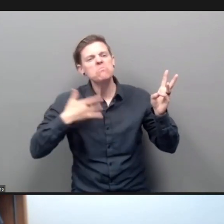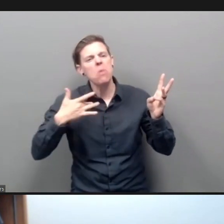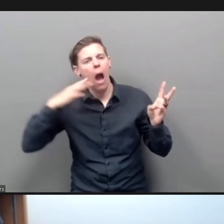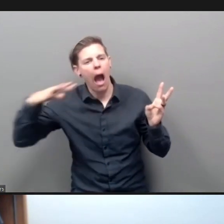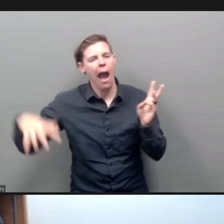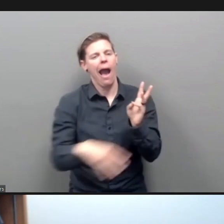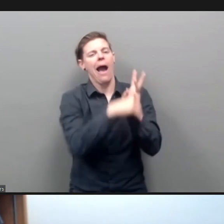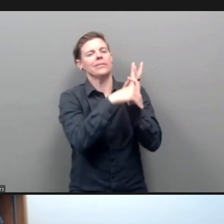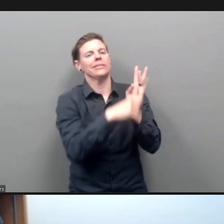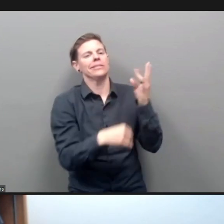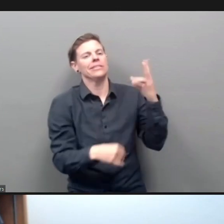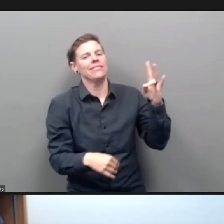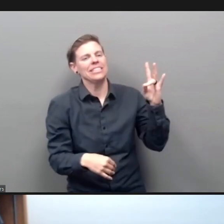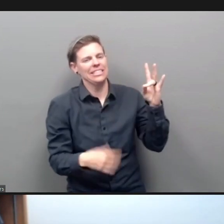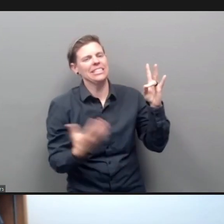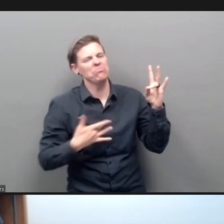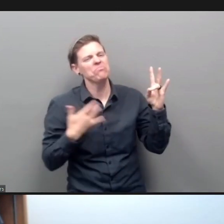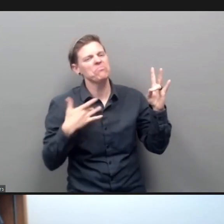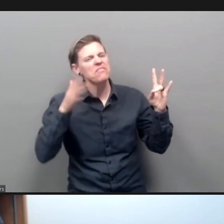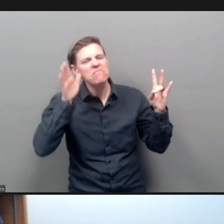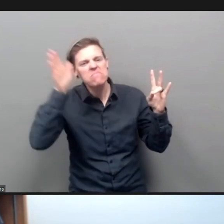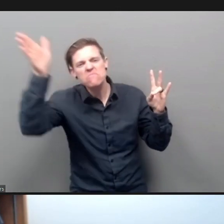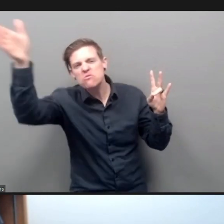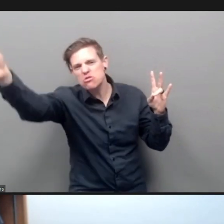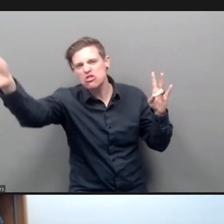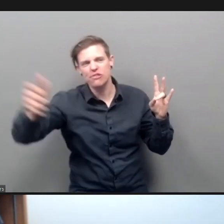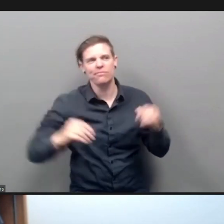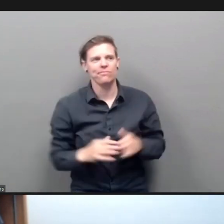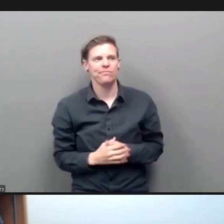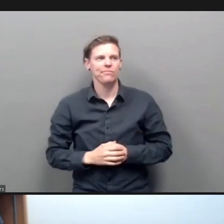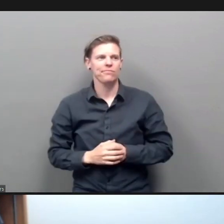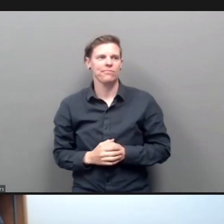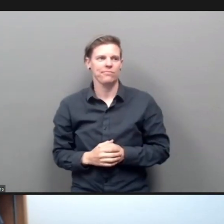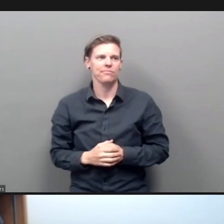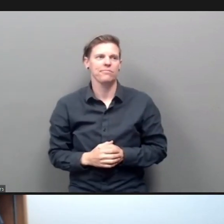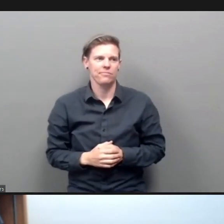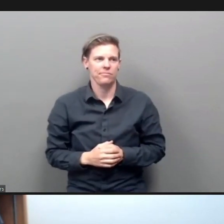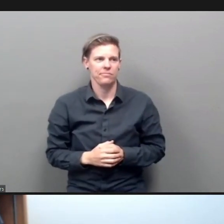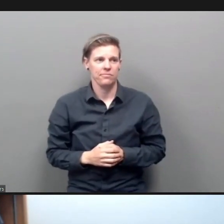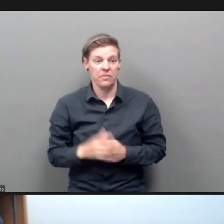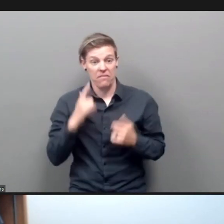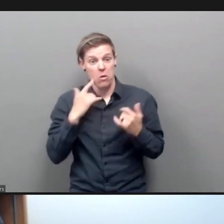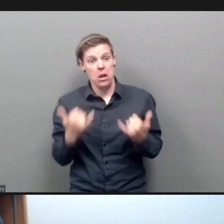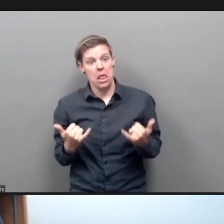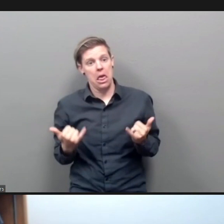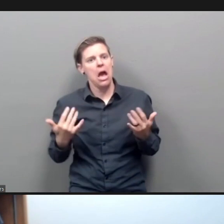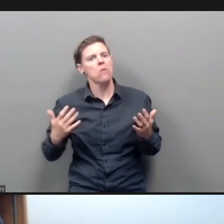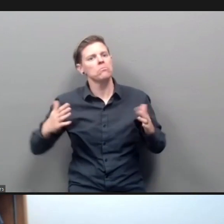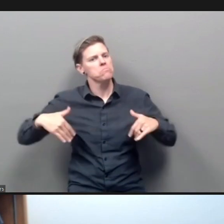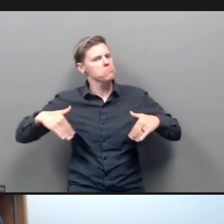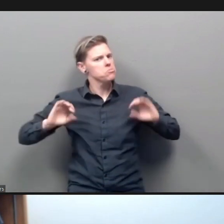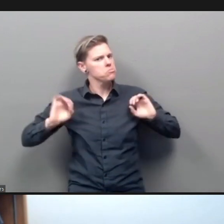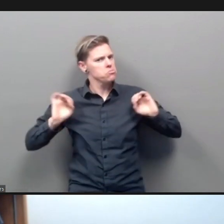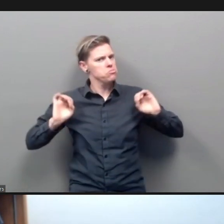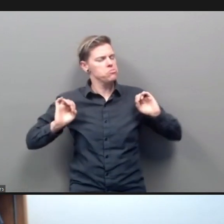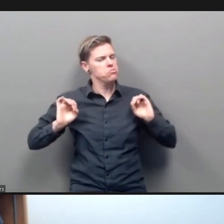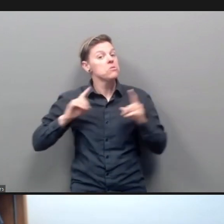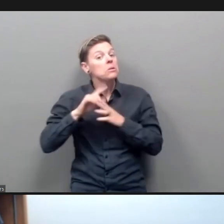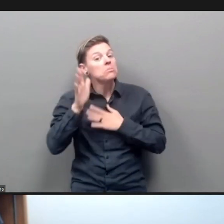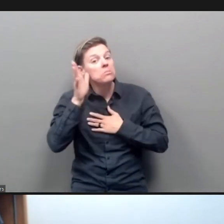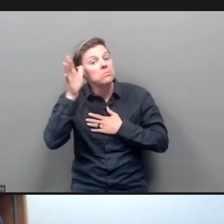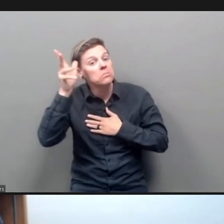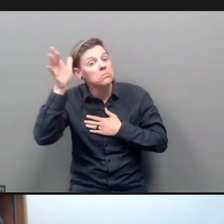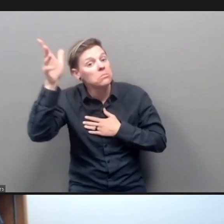16 vaccines that you need to get in order to go to school. But for now, you know, it's strongly